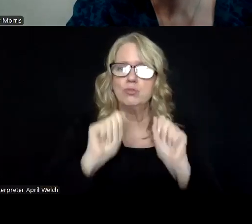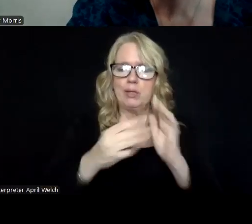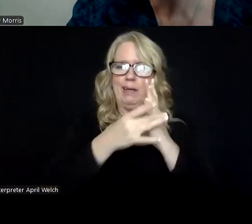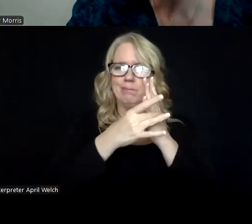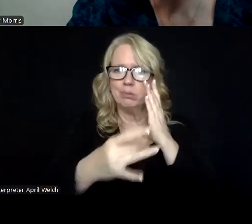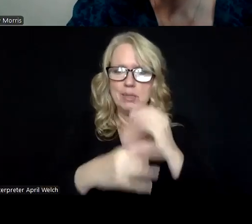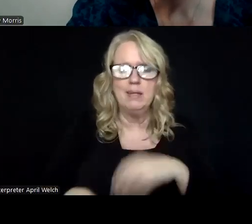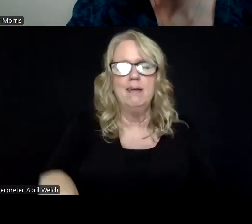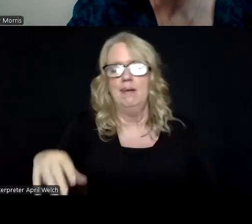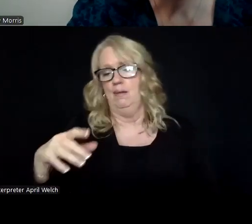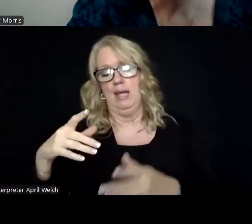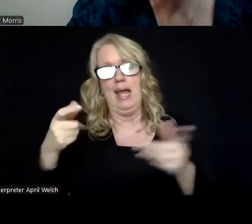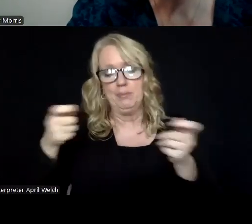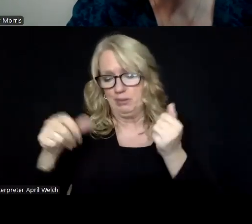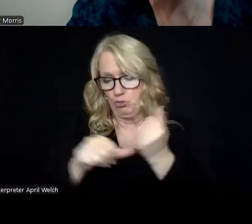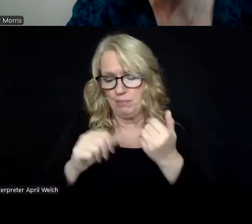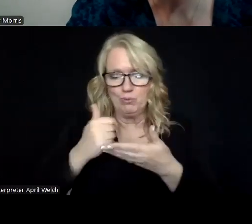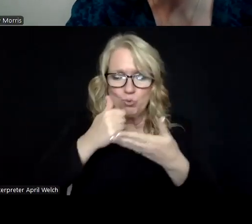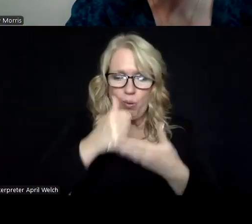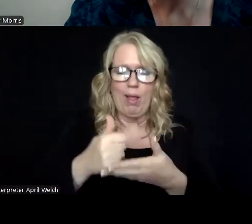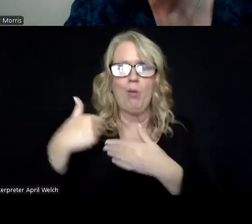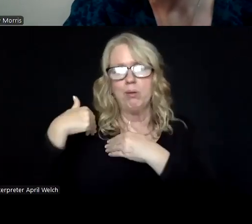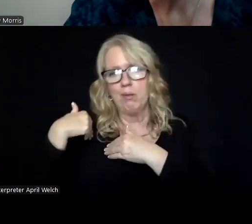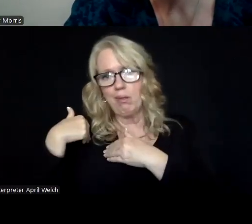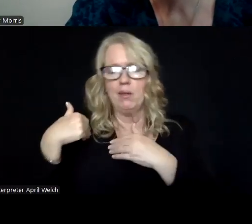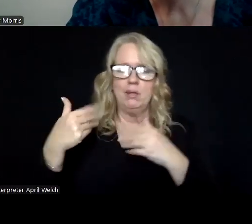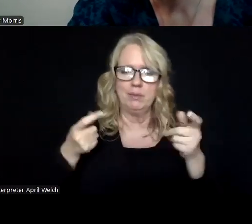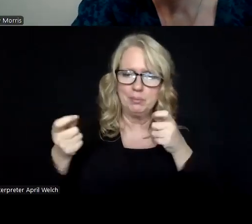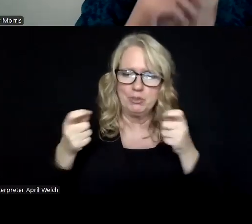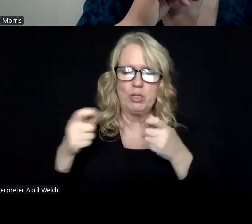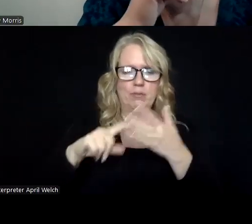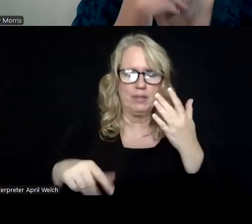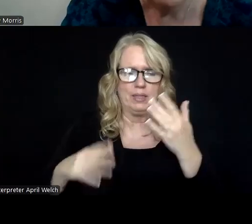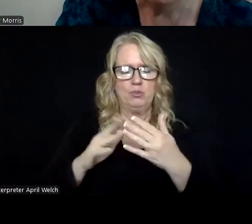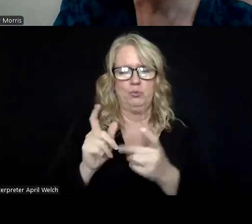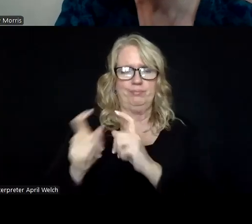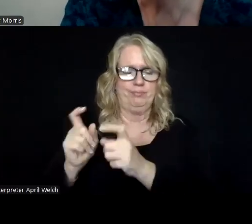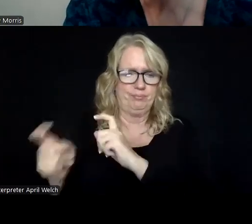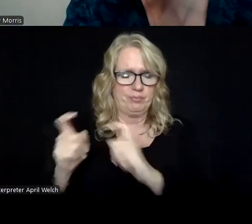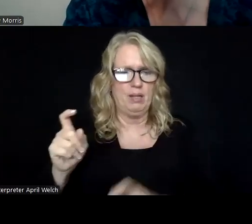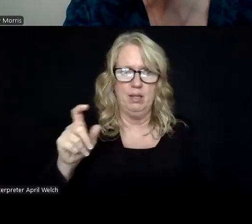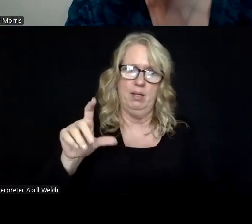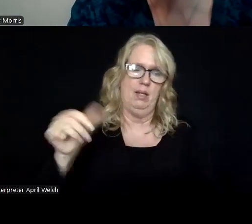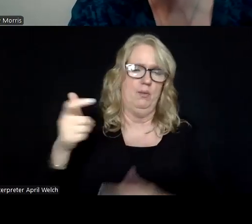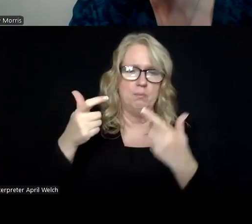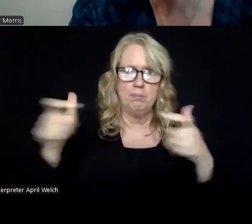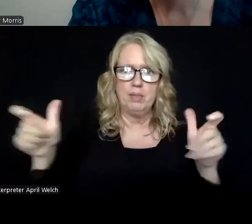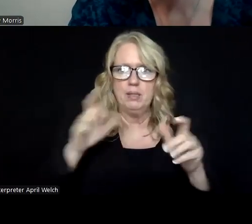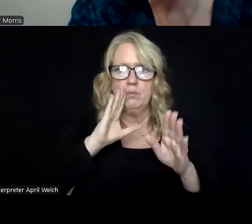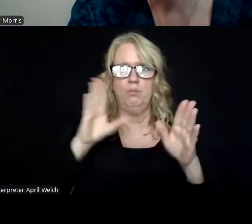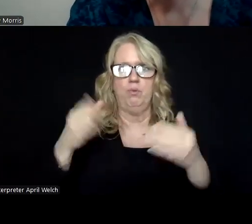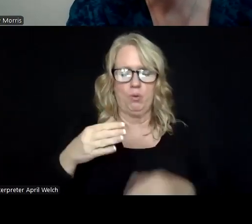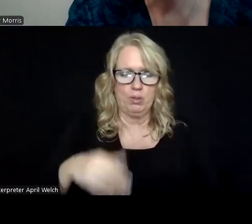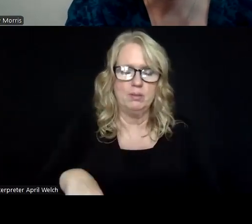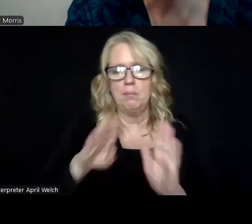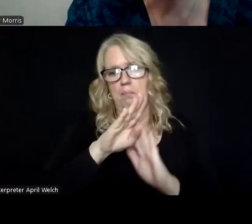Administrative assistance, again, people to help with that administrative burden. Revising job descriptions has been another big focus.